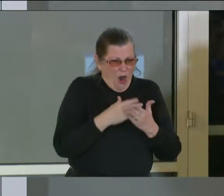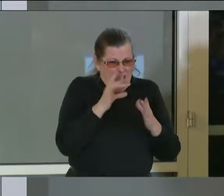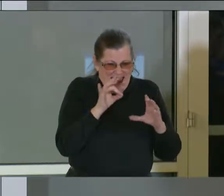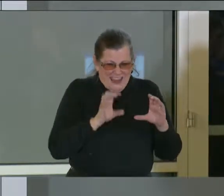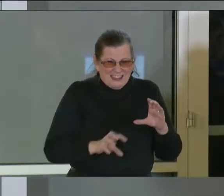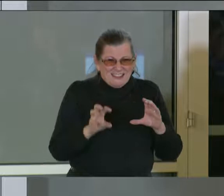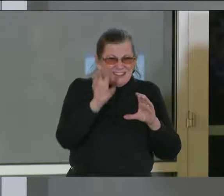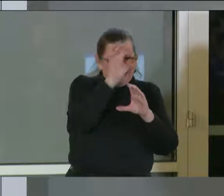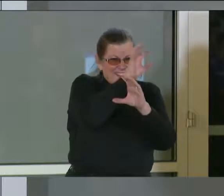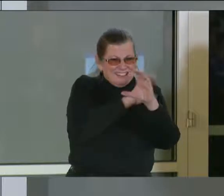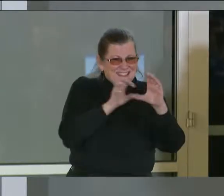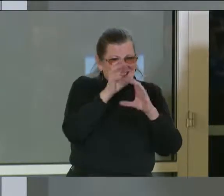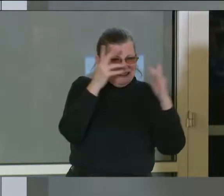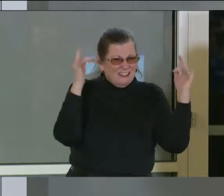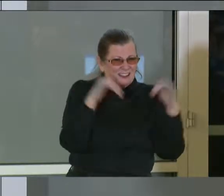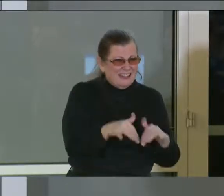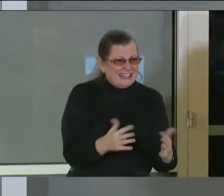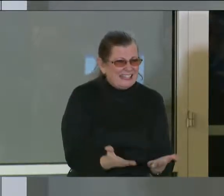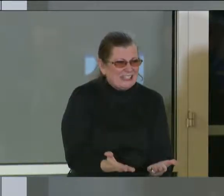School.